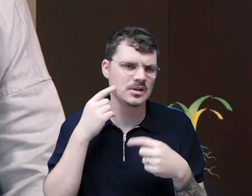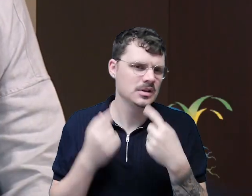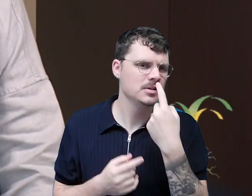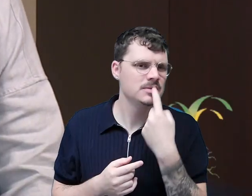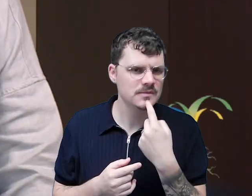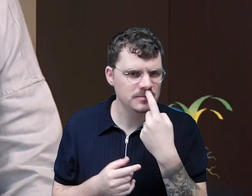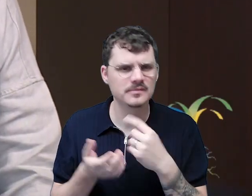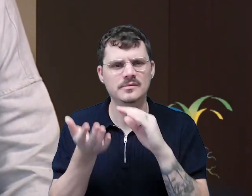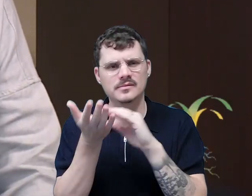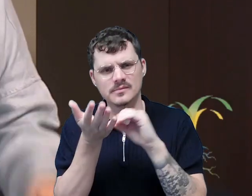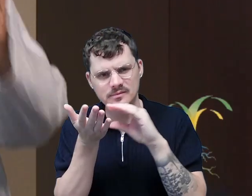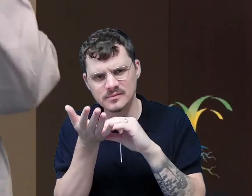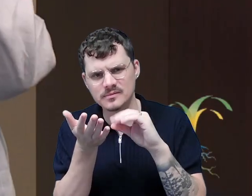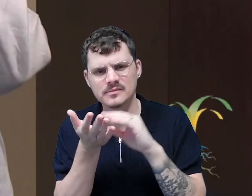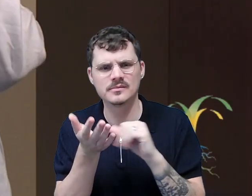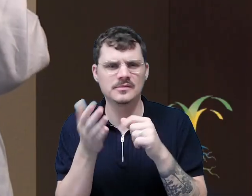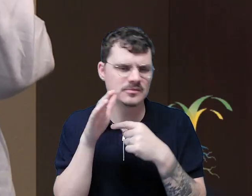frontal reflexes,